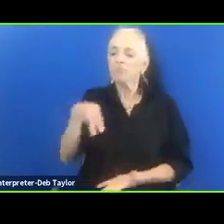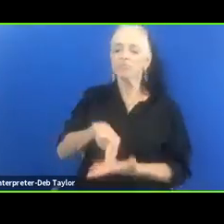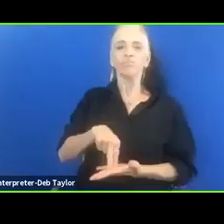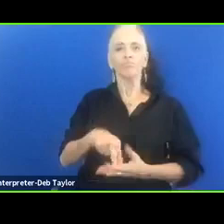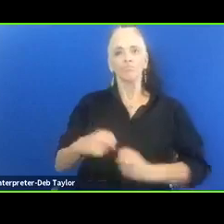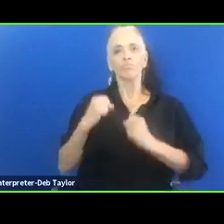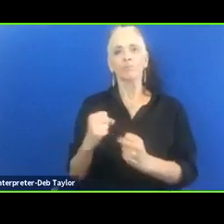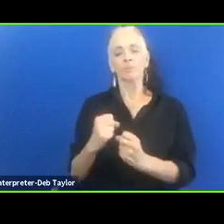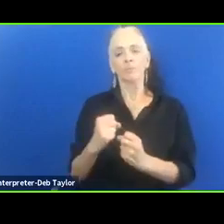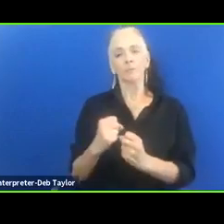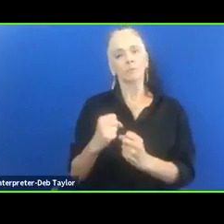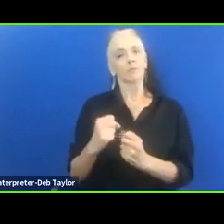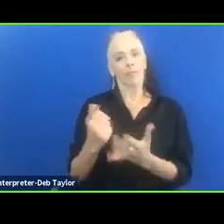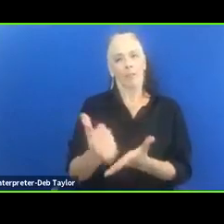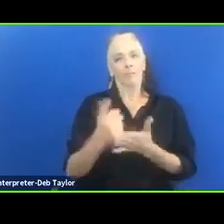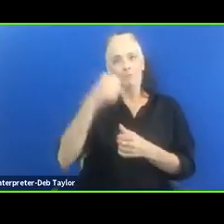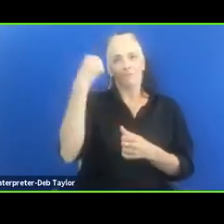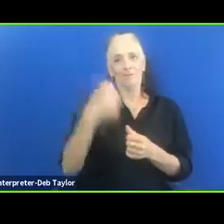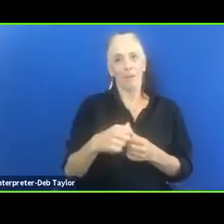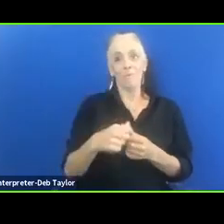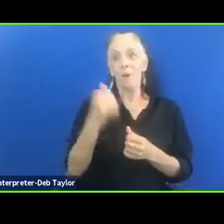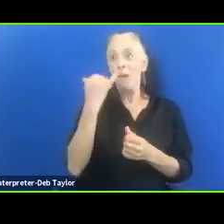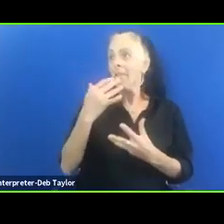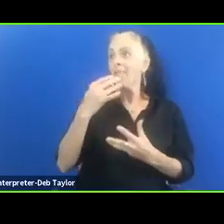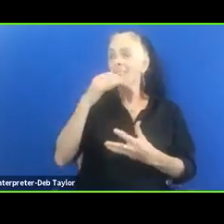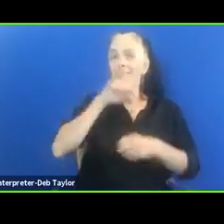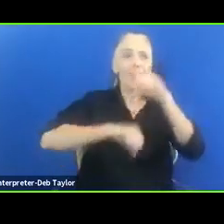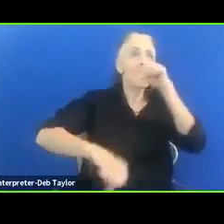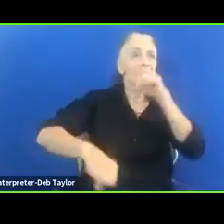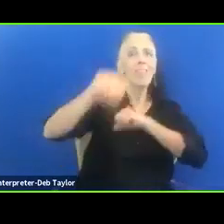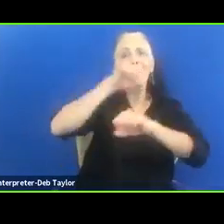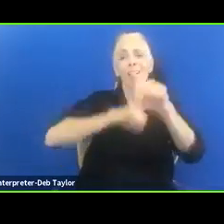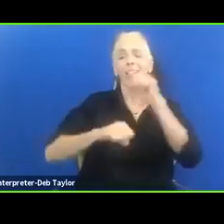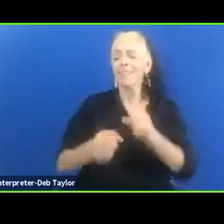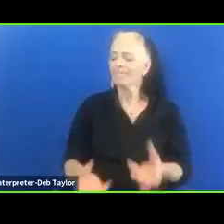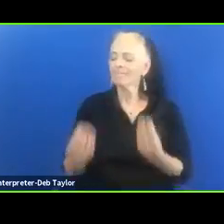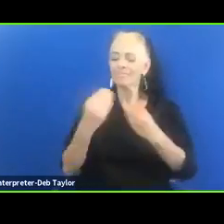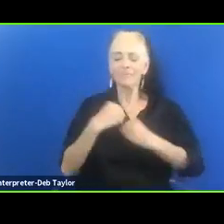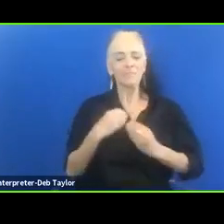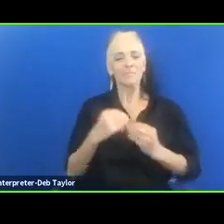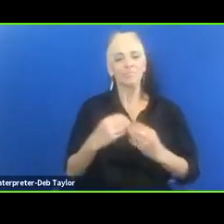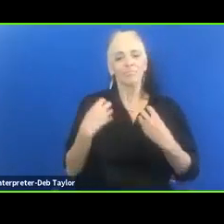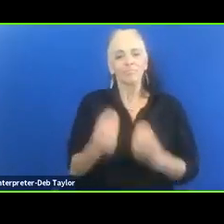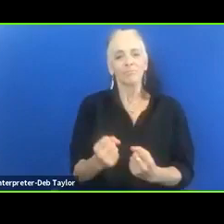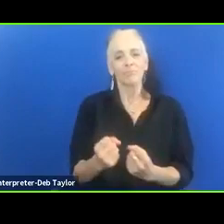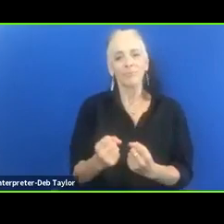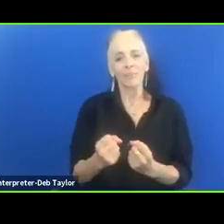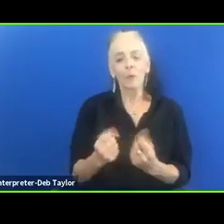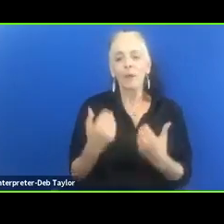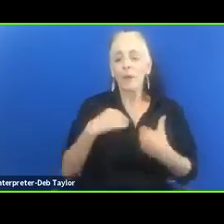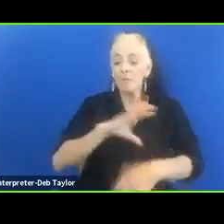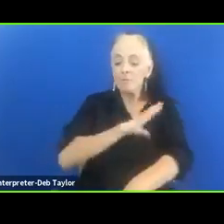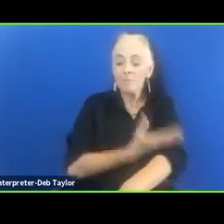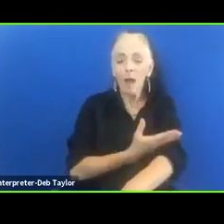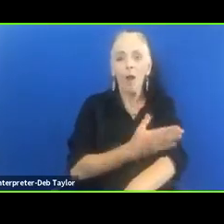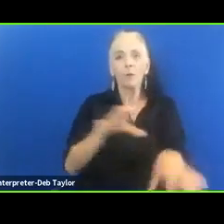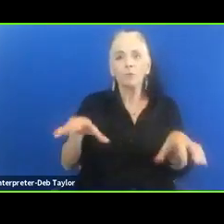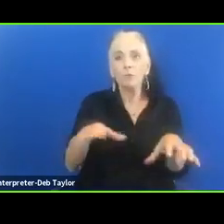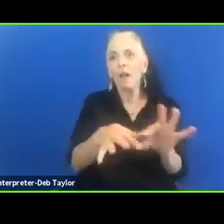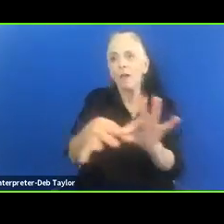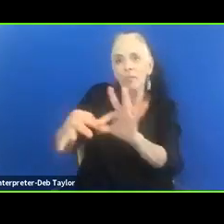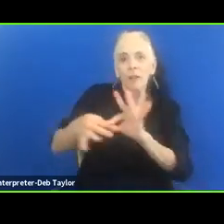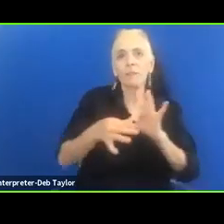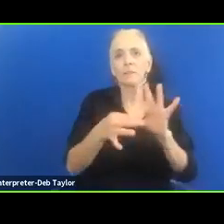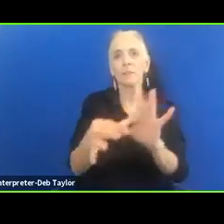defense. So in this powerful time of possibility to act collectively, to make the ecological and economic shifts we